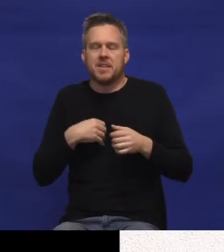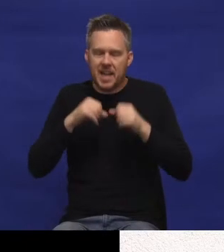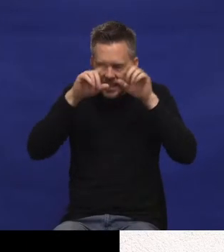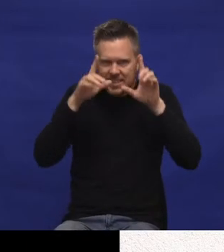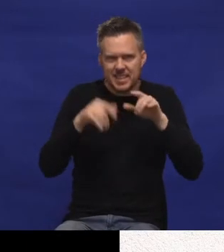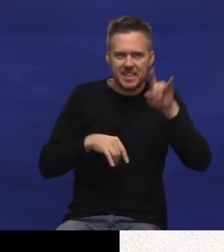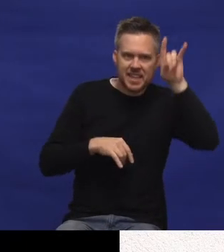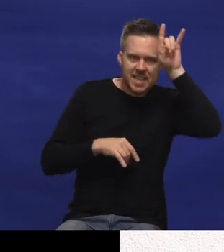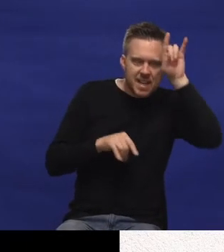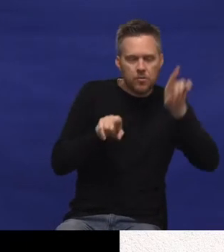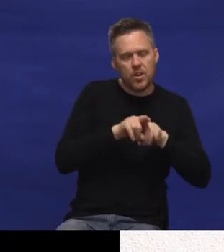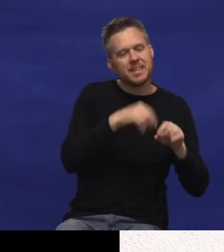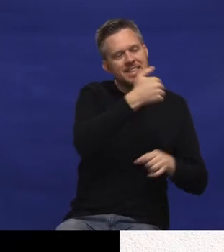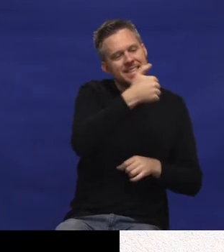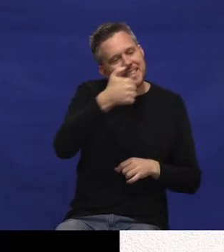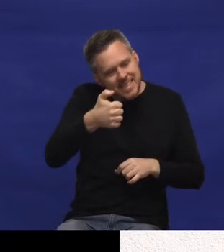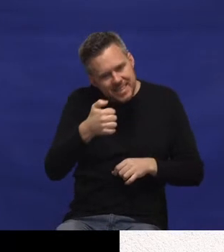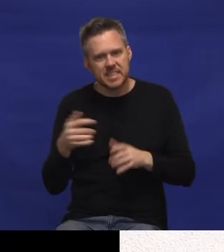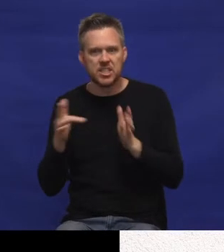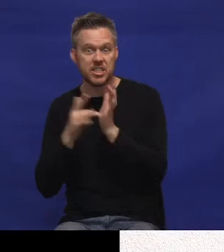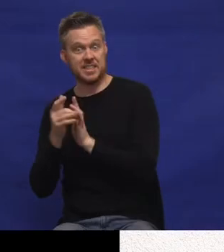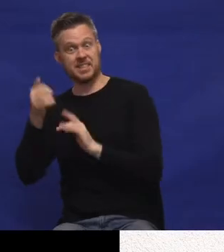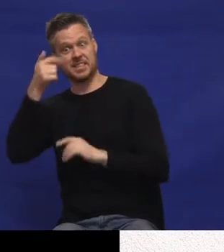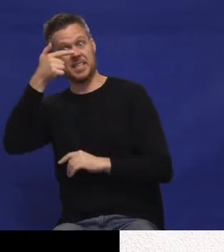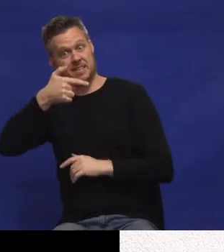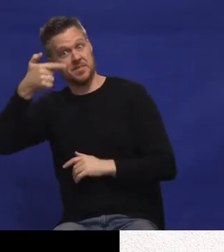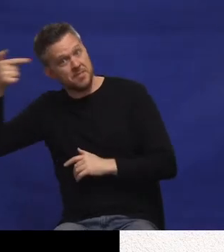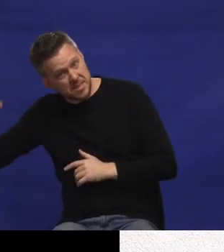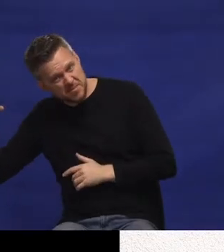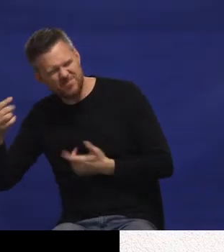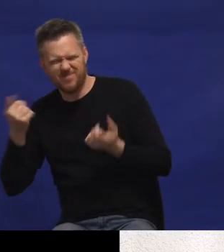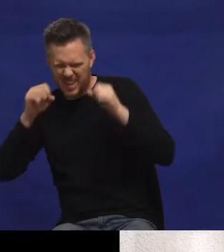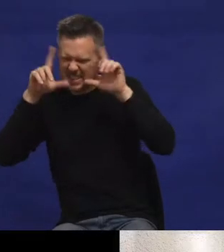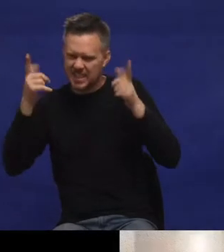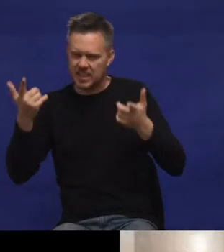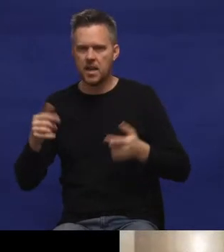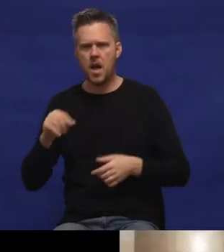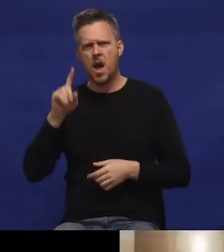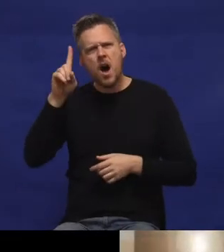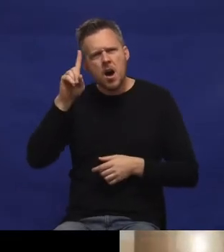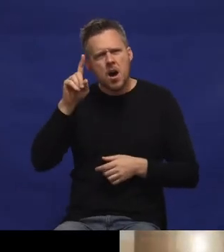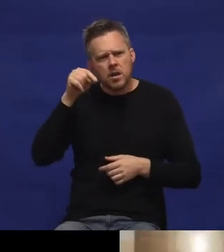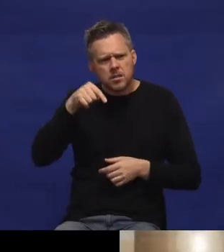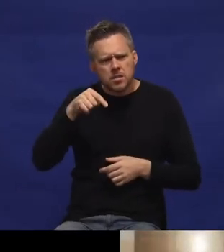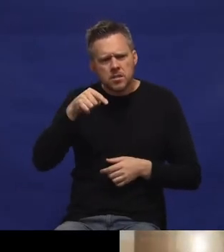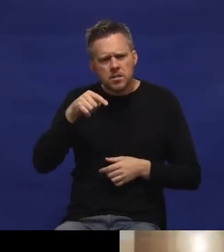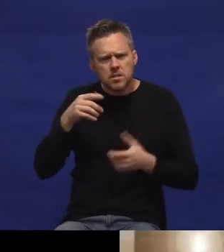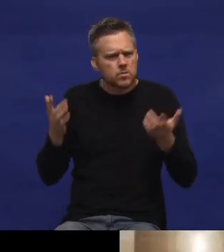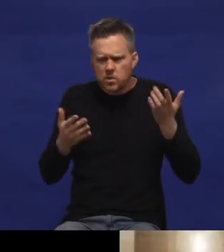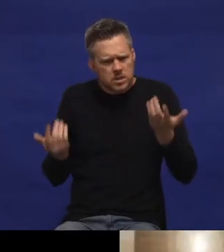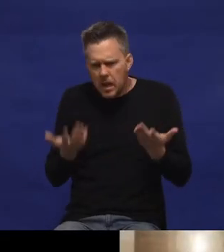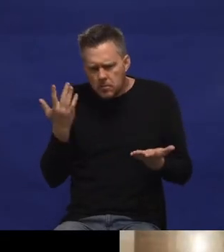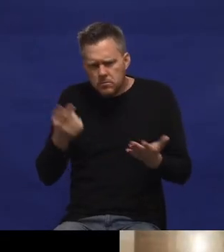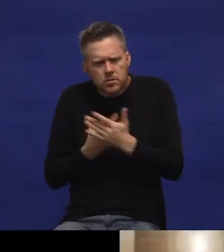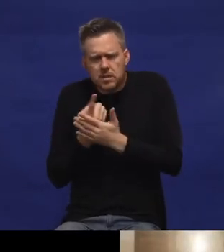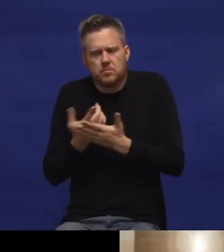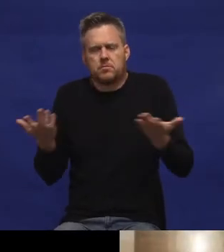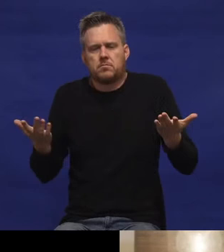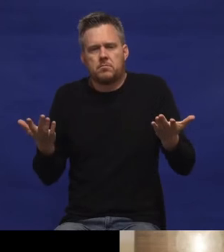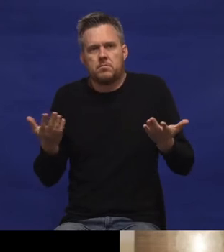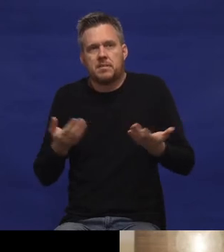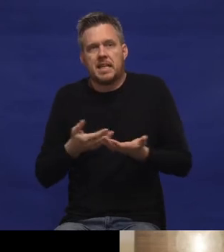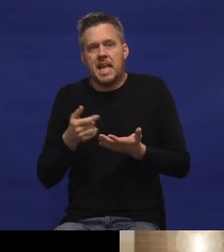snake, was 666 and Jesus' number was 777. That would fly really well with me. But hang on, what on earth is going on here? But if we